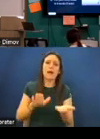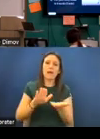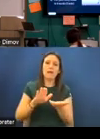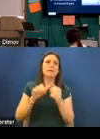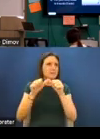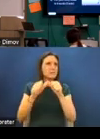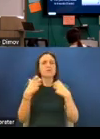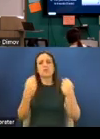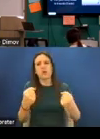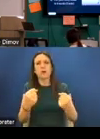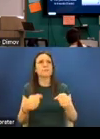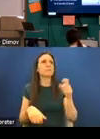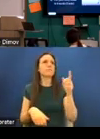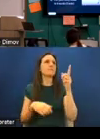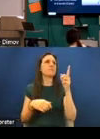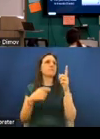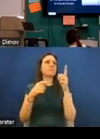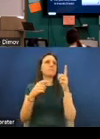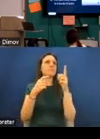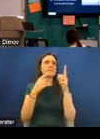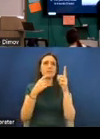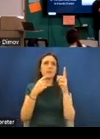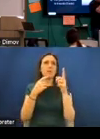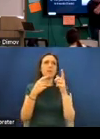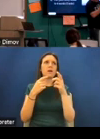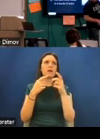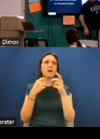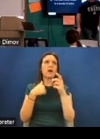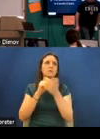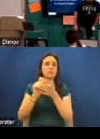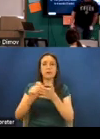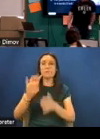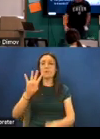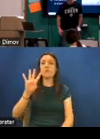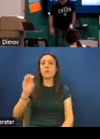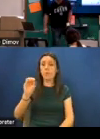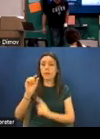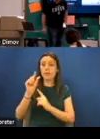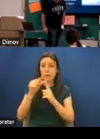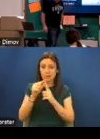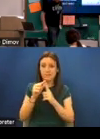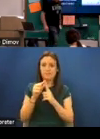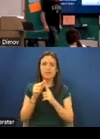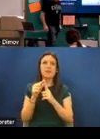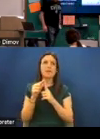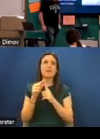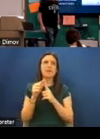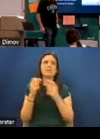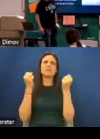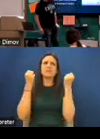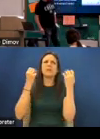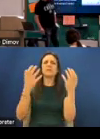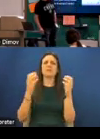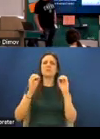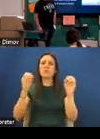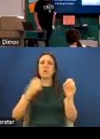me. Woo. So like, This as is I was Heather. writing my Heather 40 Gordon. words, I realized like so much of like the no